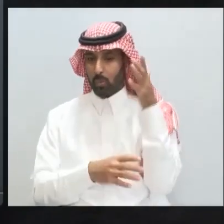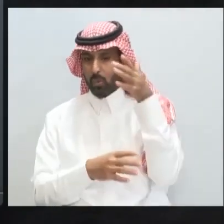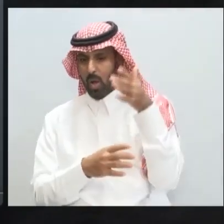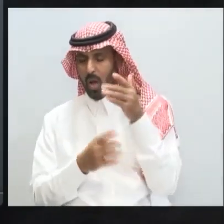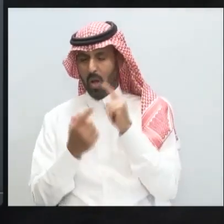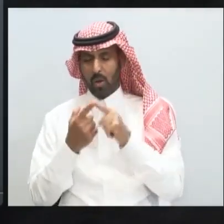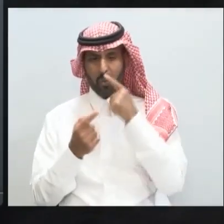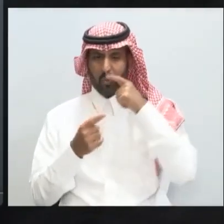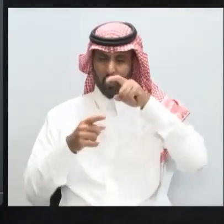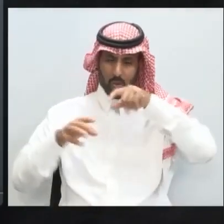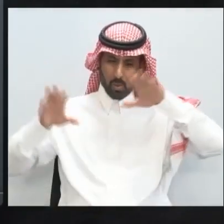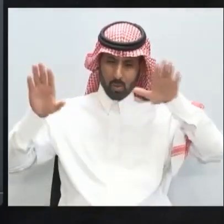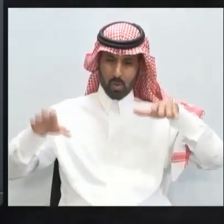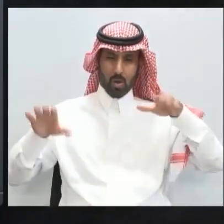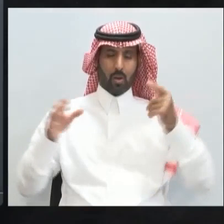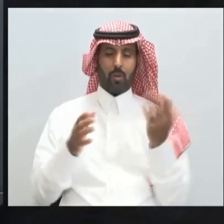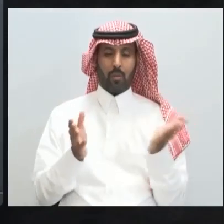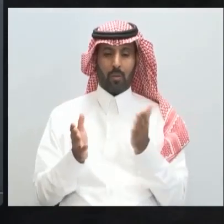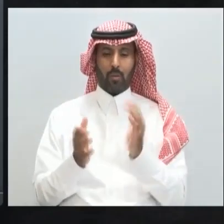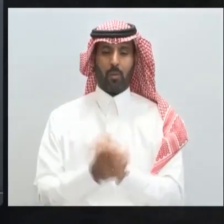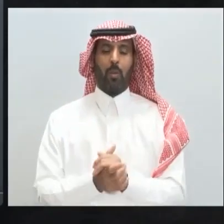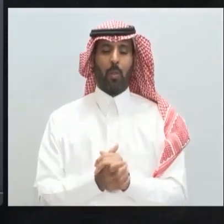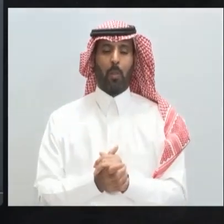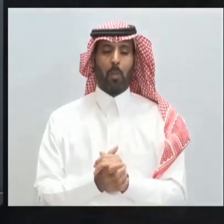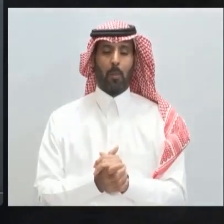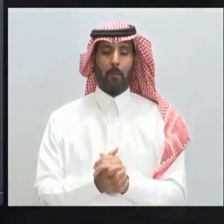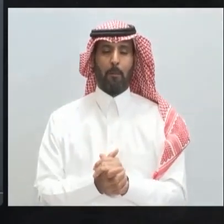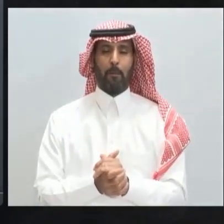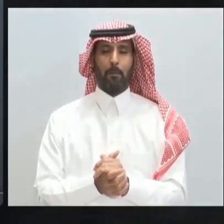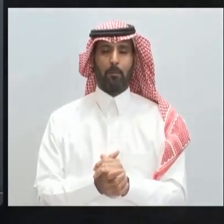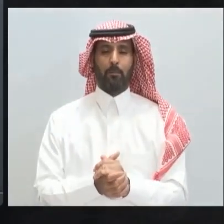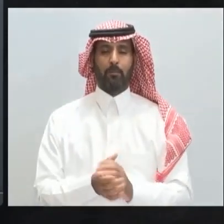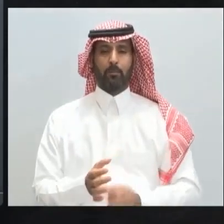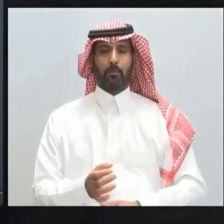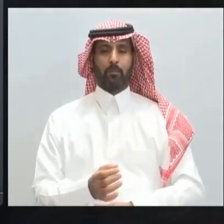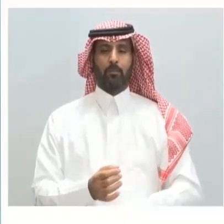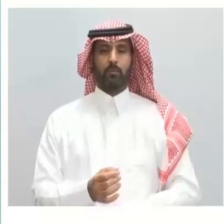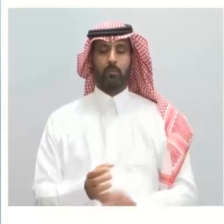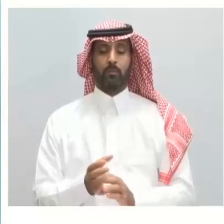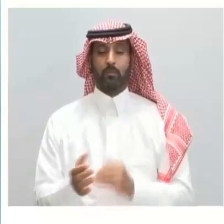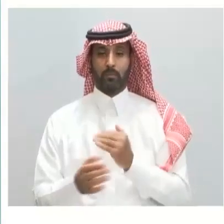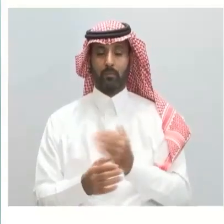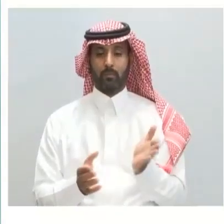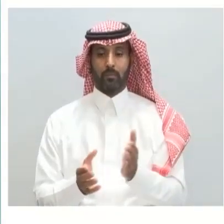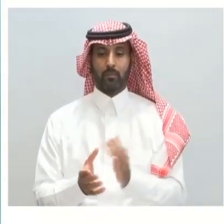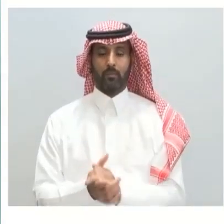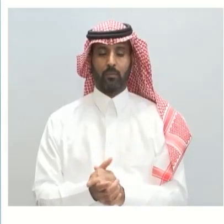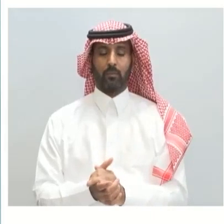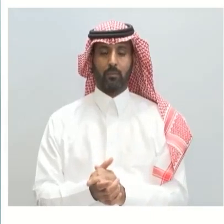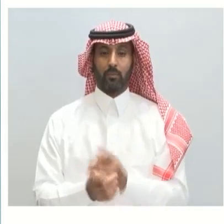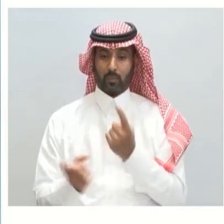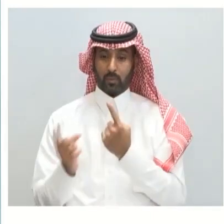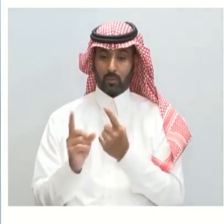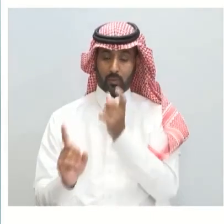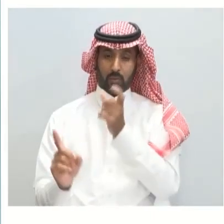on. So it will be, we'll know the answer to this question now when we hear the conversation between the